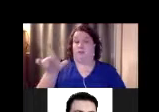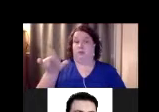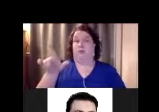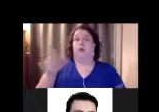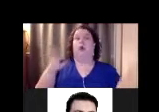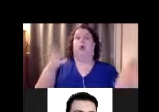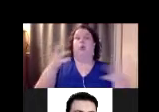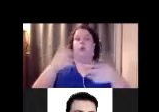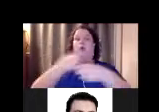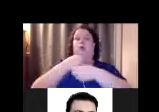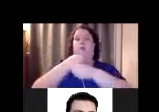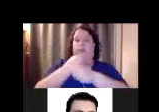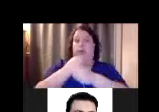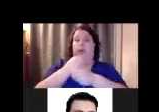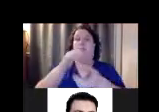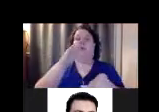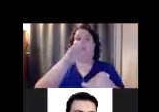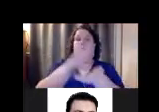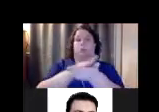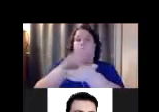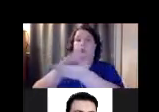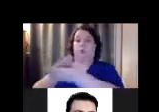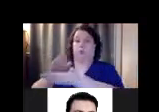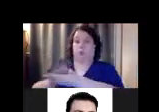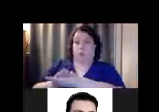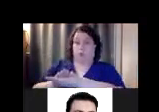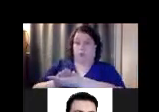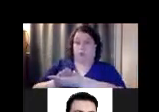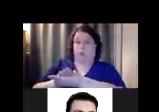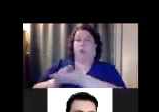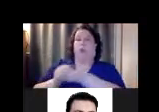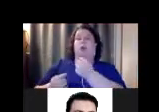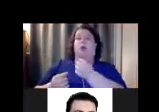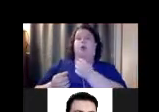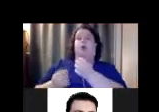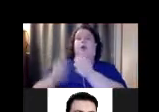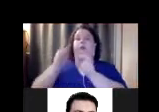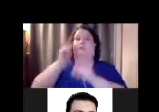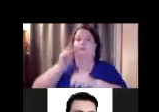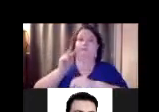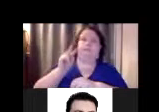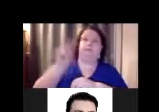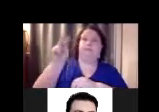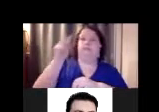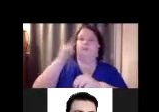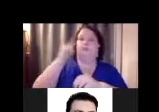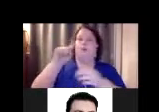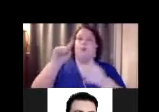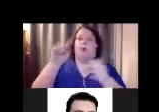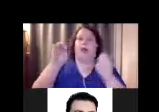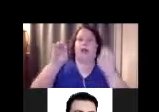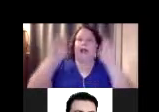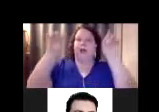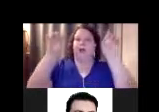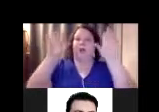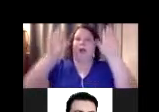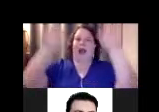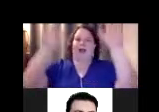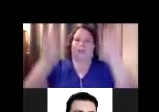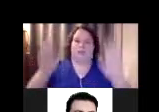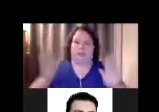in support of the district's vision for academic excellence. So we're trying to really create facilities that support